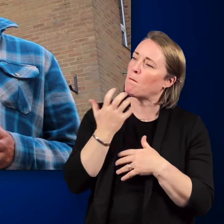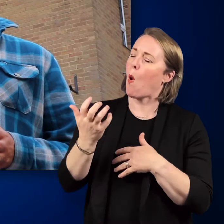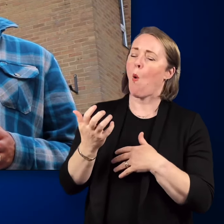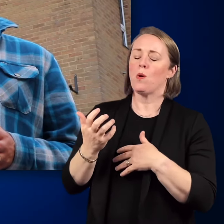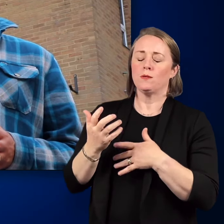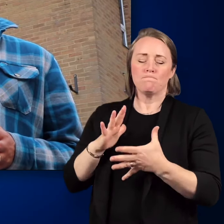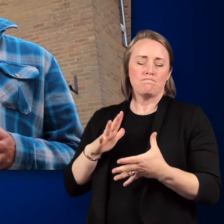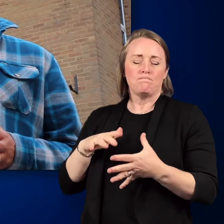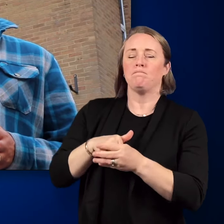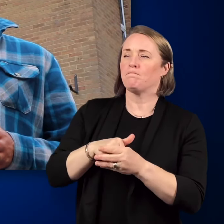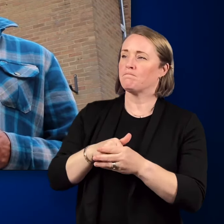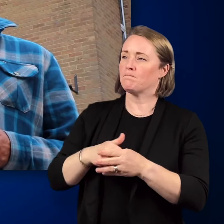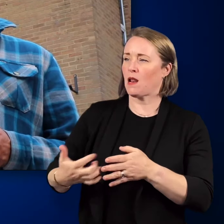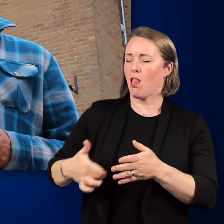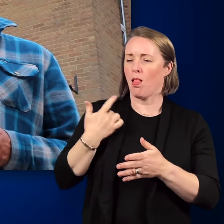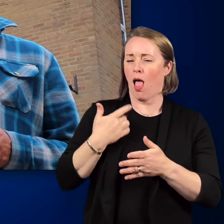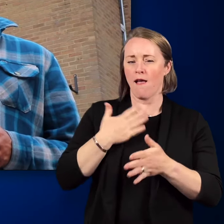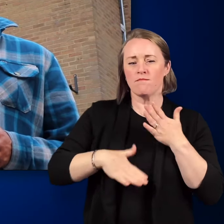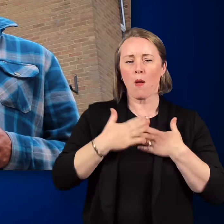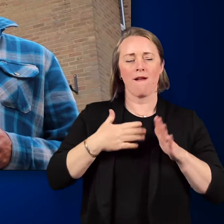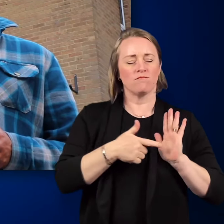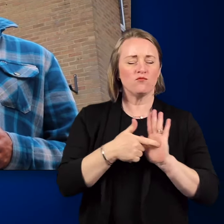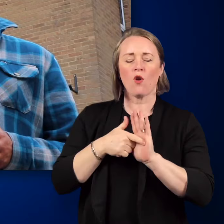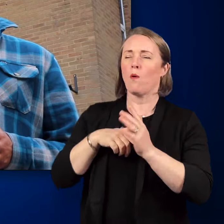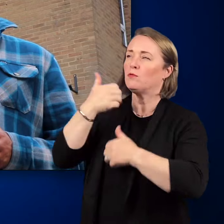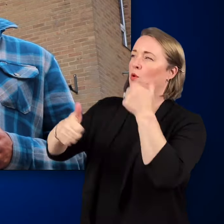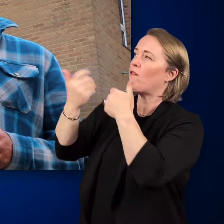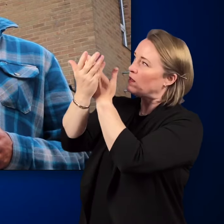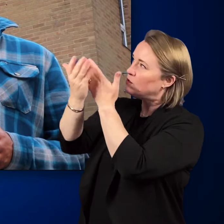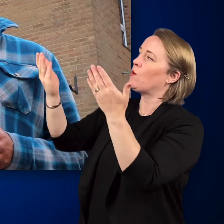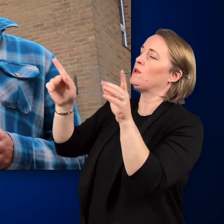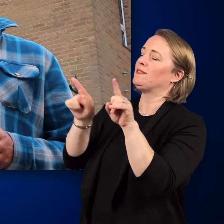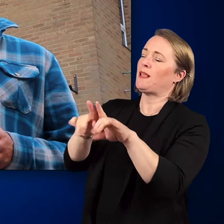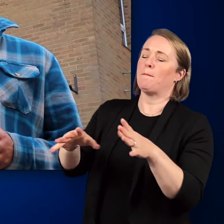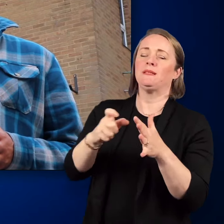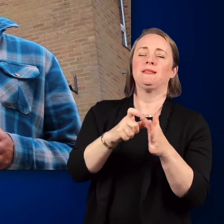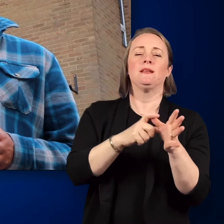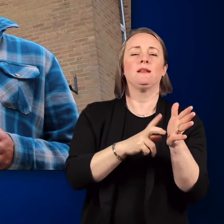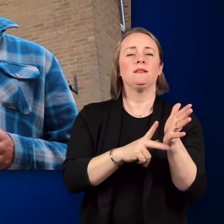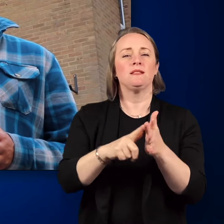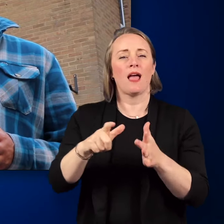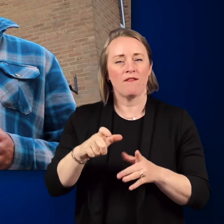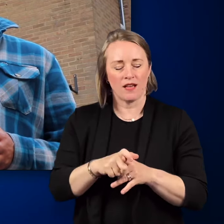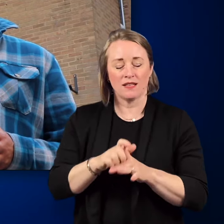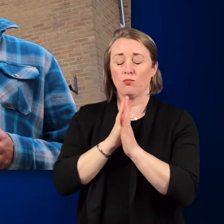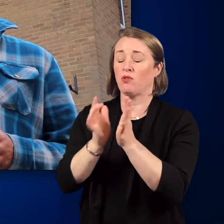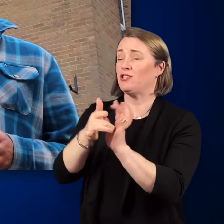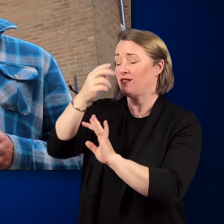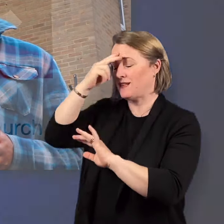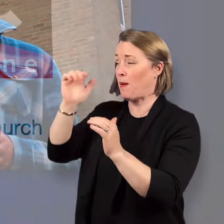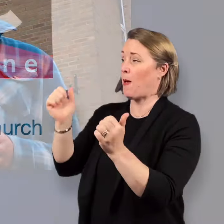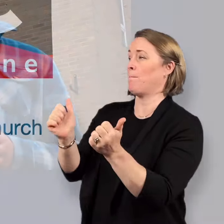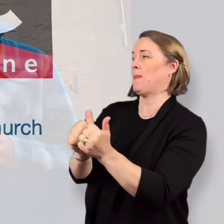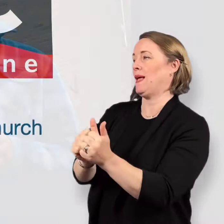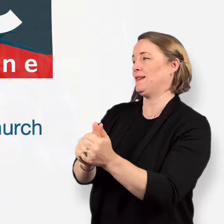that glorify you as David did. And we pray this in Jesus' name. Amen.